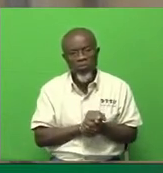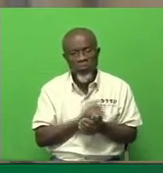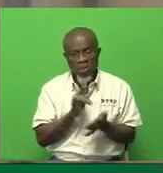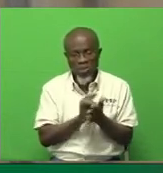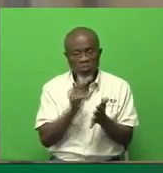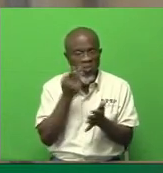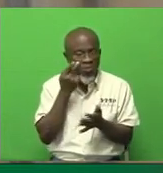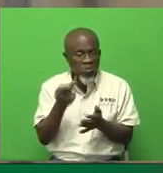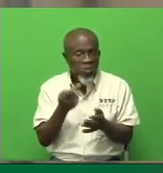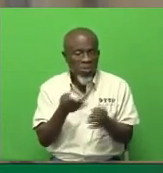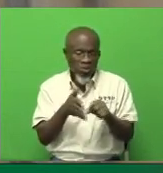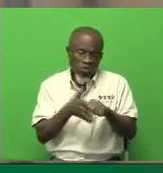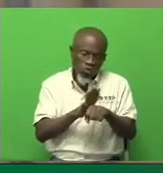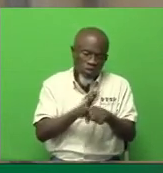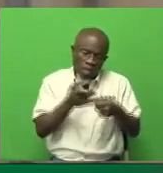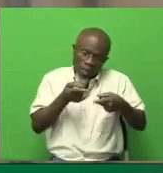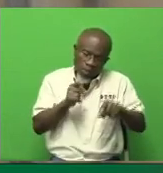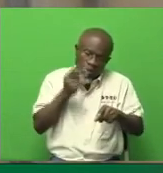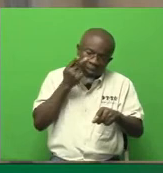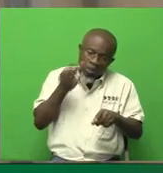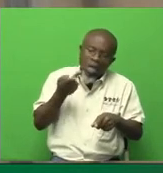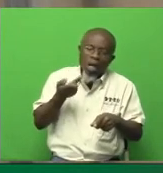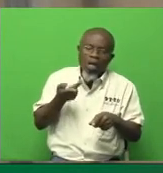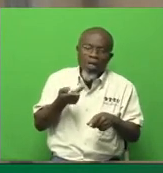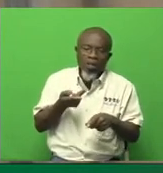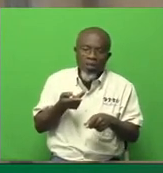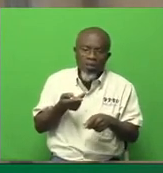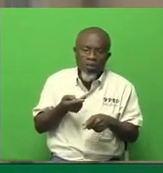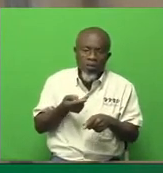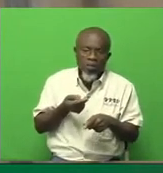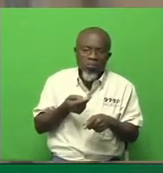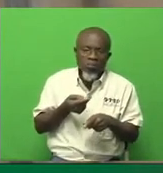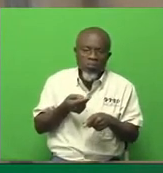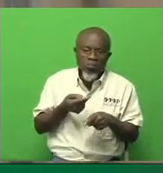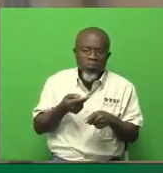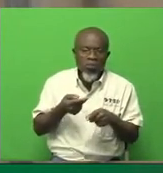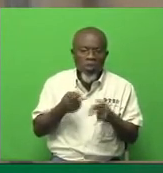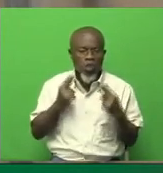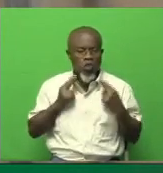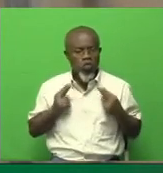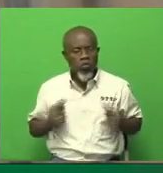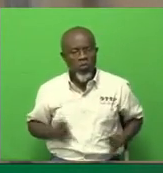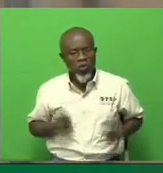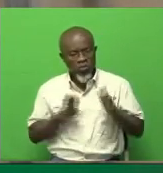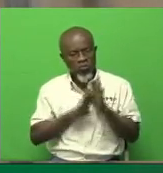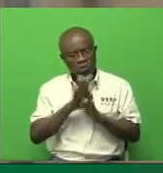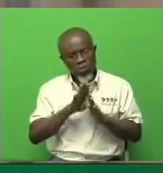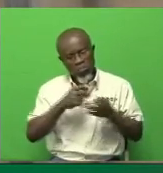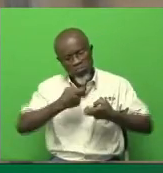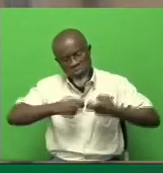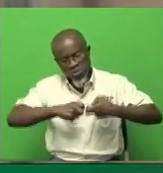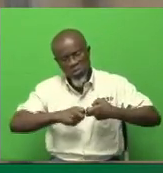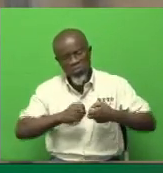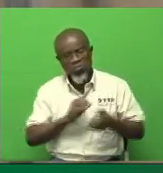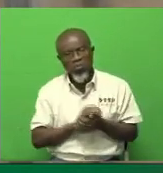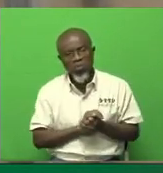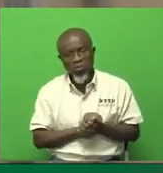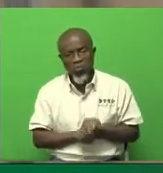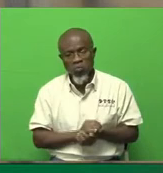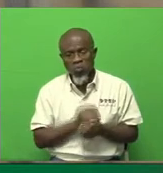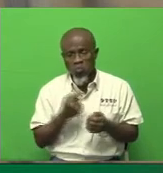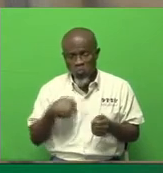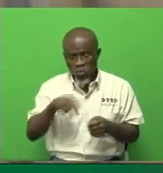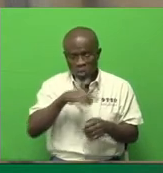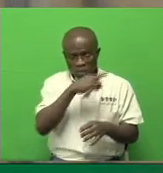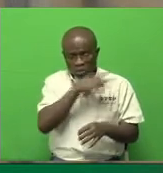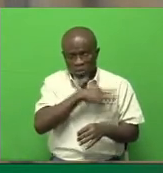covid-19 have exacerbated a human development problem we are investing billions of dollars